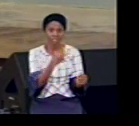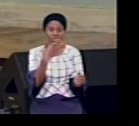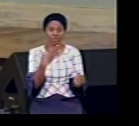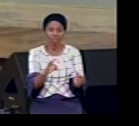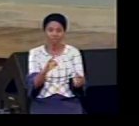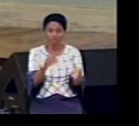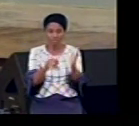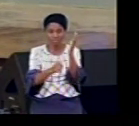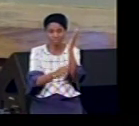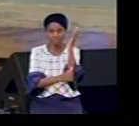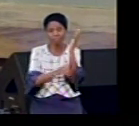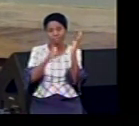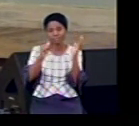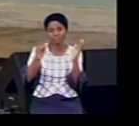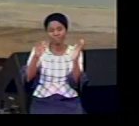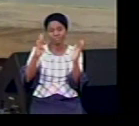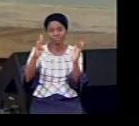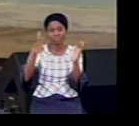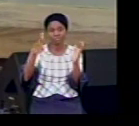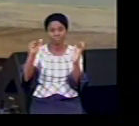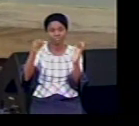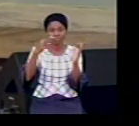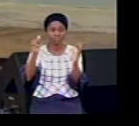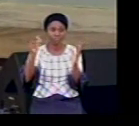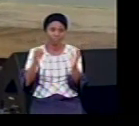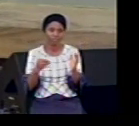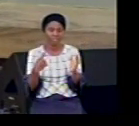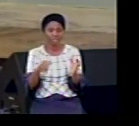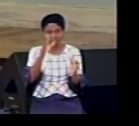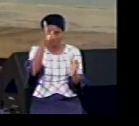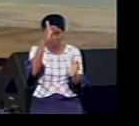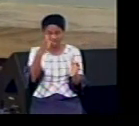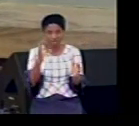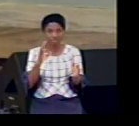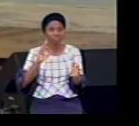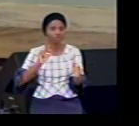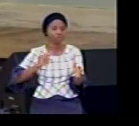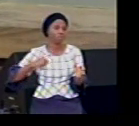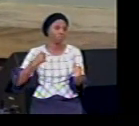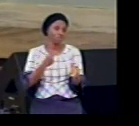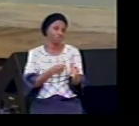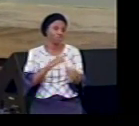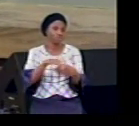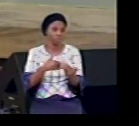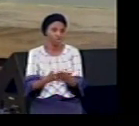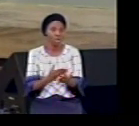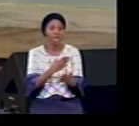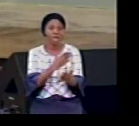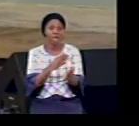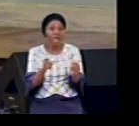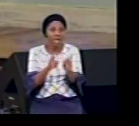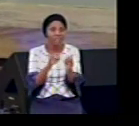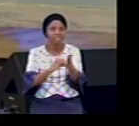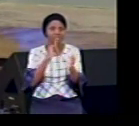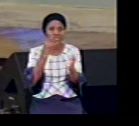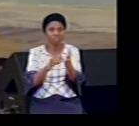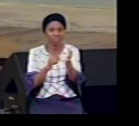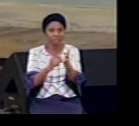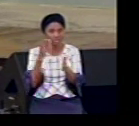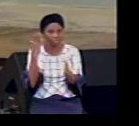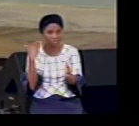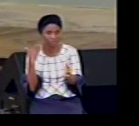all, as it is written. Look at the written promise. As it